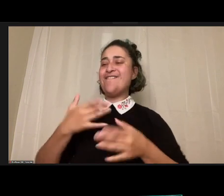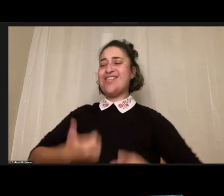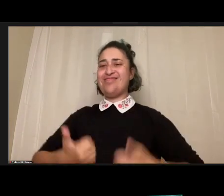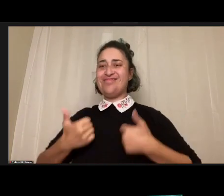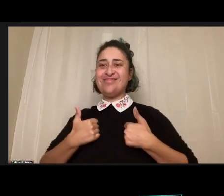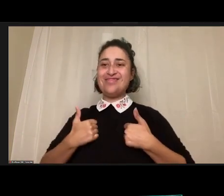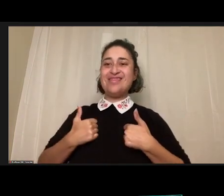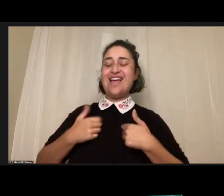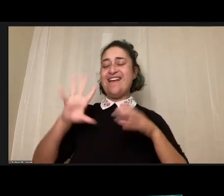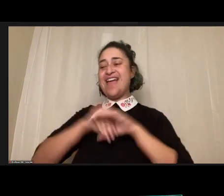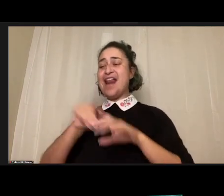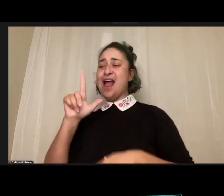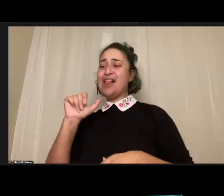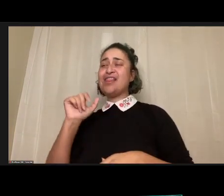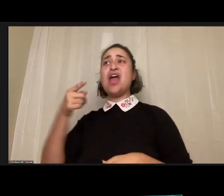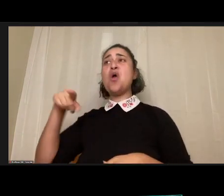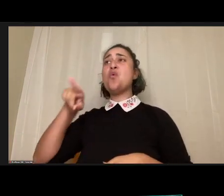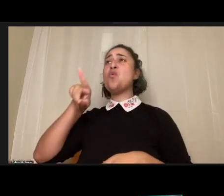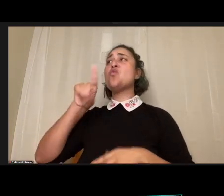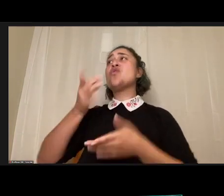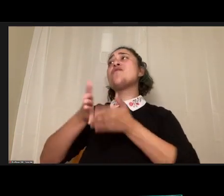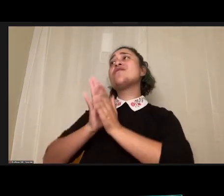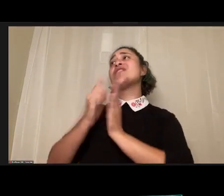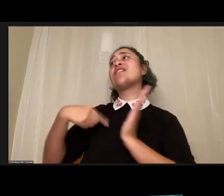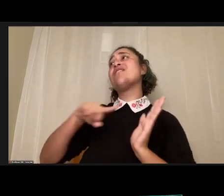Angeles, will you ever forgive us?